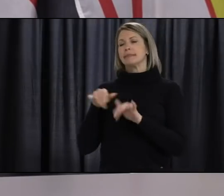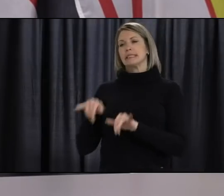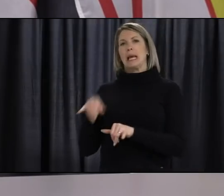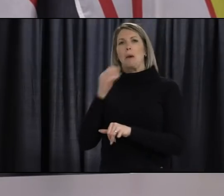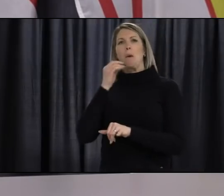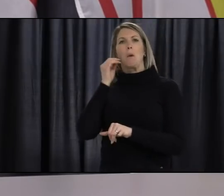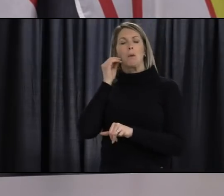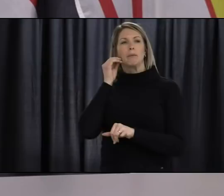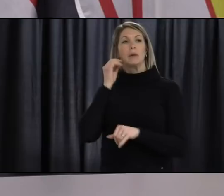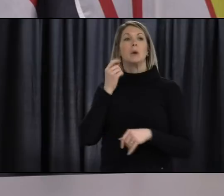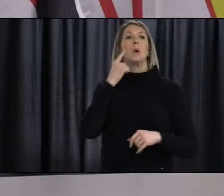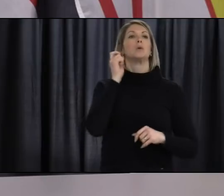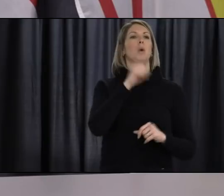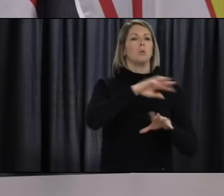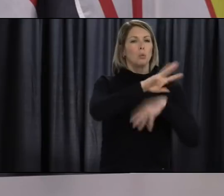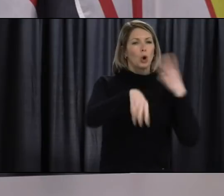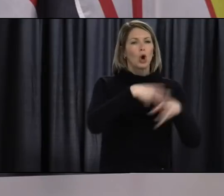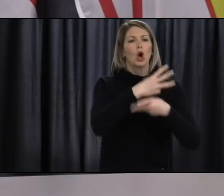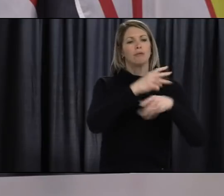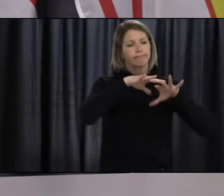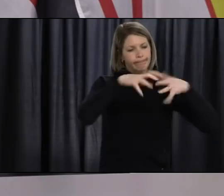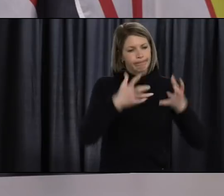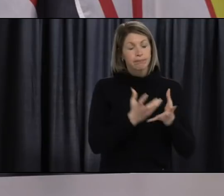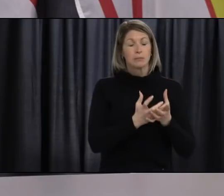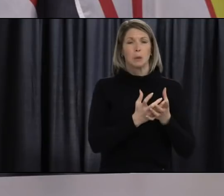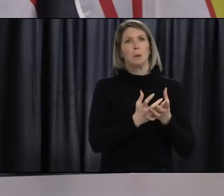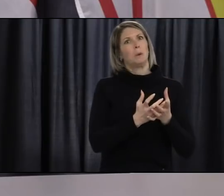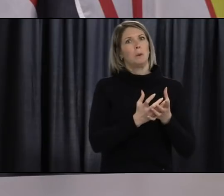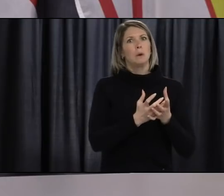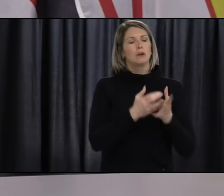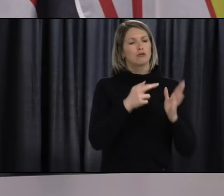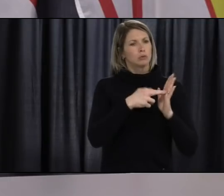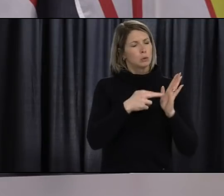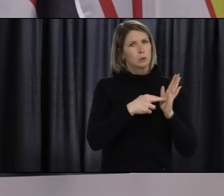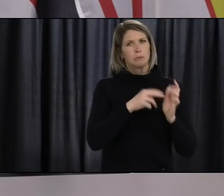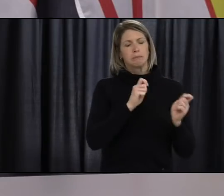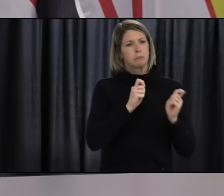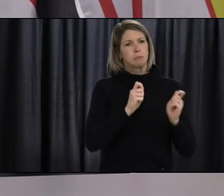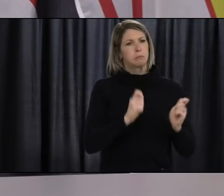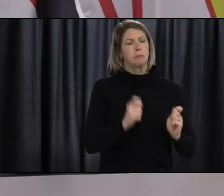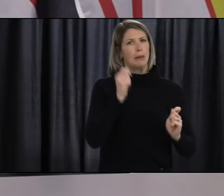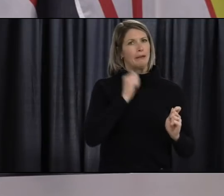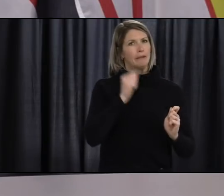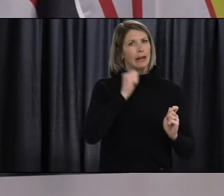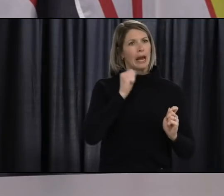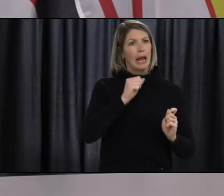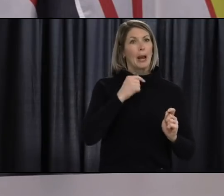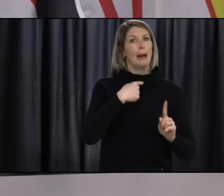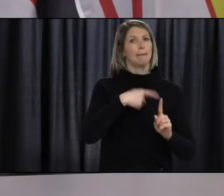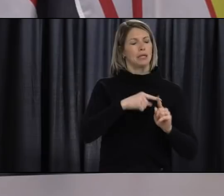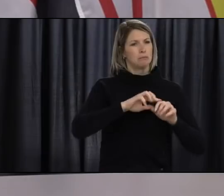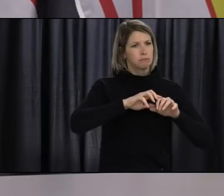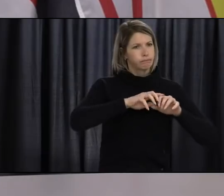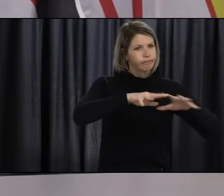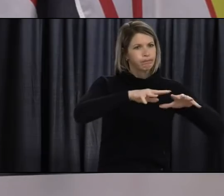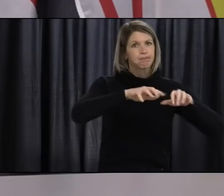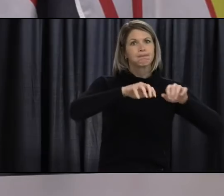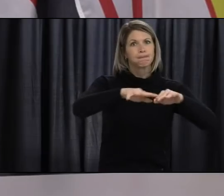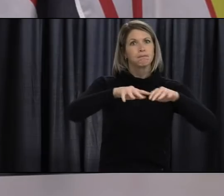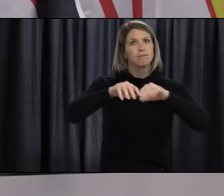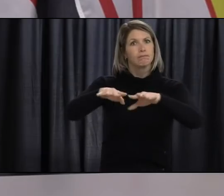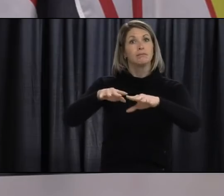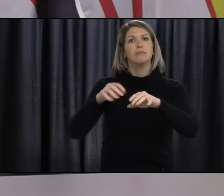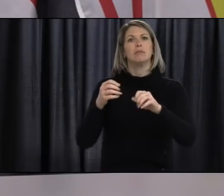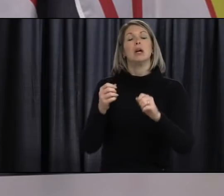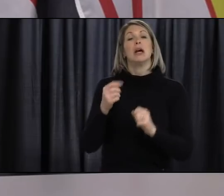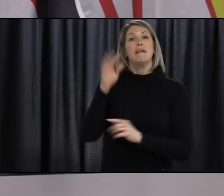communities, as you can tell just by the coverage that we get on our news channels on a daily basis. And it is a top priority for all levels of